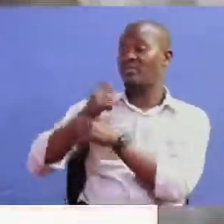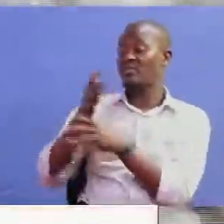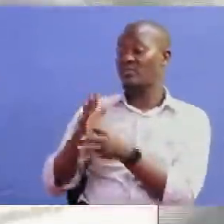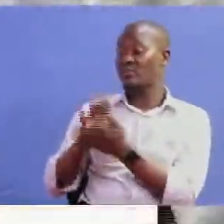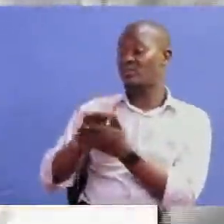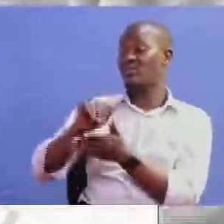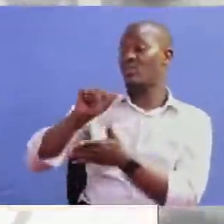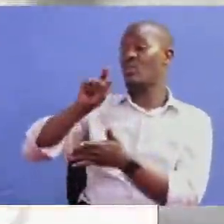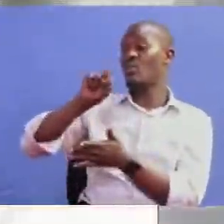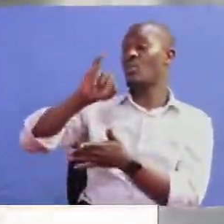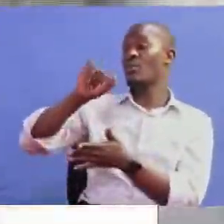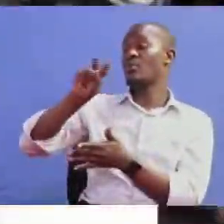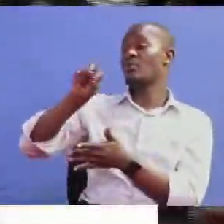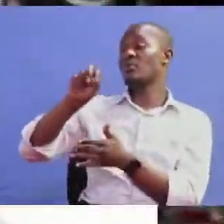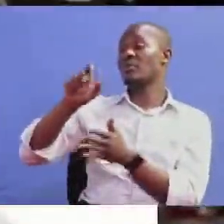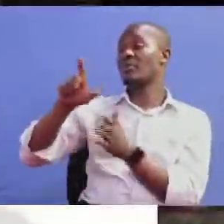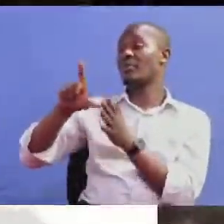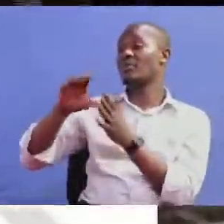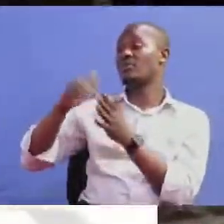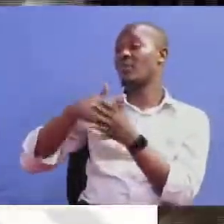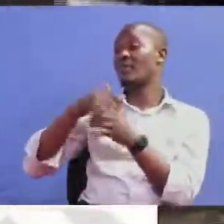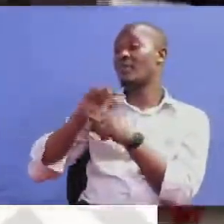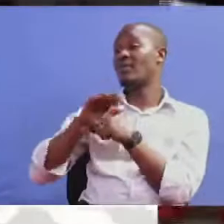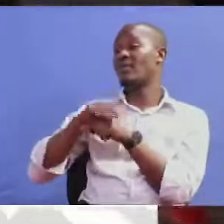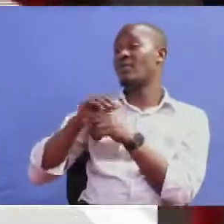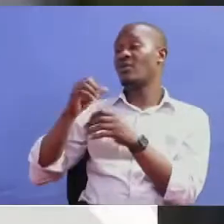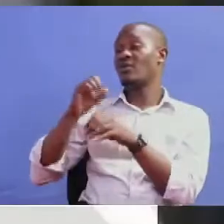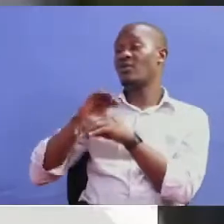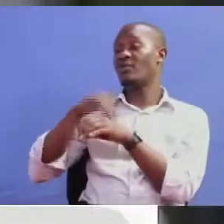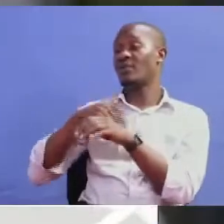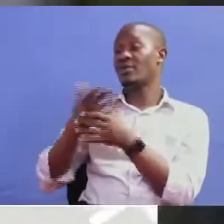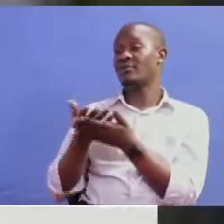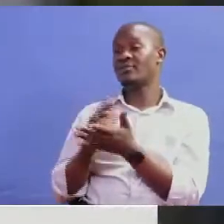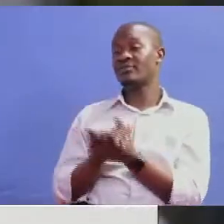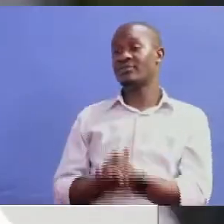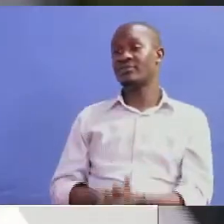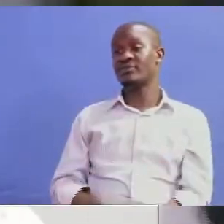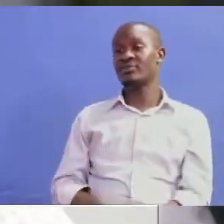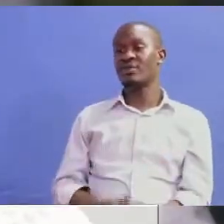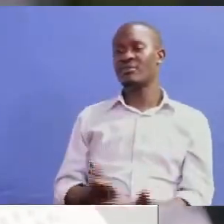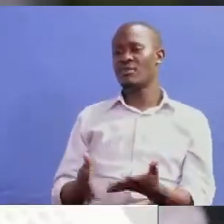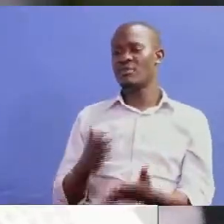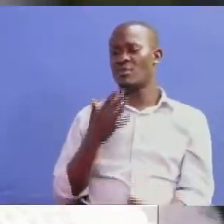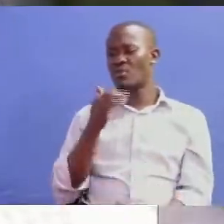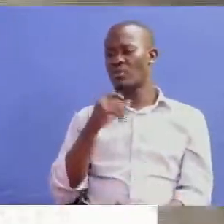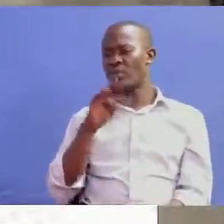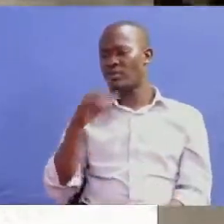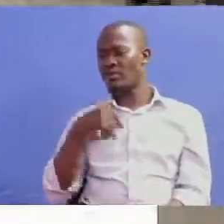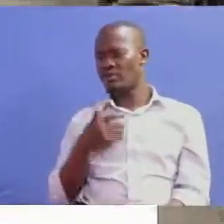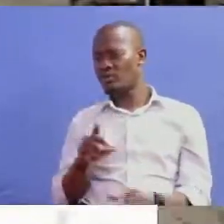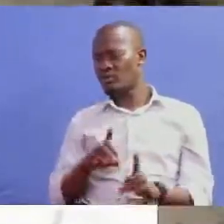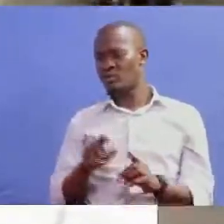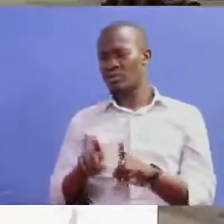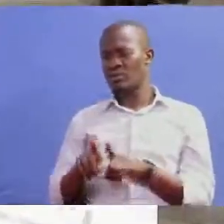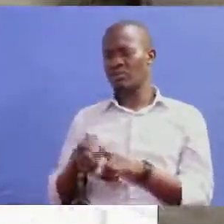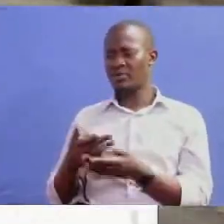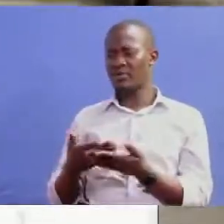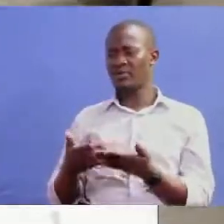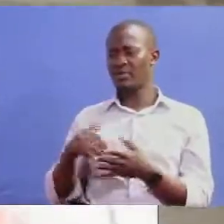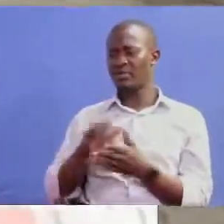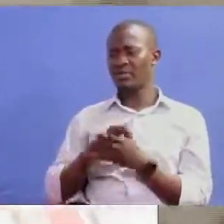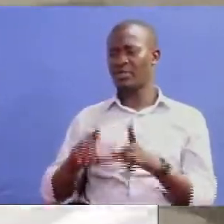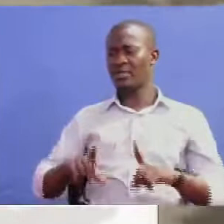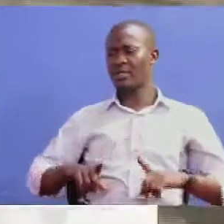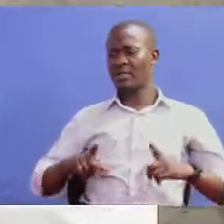Wanyoike hopes that the lessons will have an impact on the youth. I wouldn't want them to be in the same life I was, because they're in the